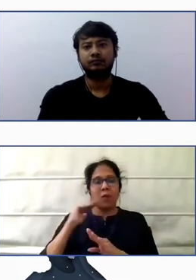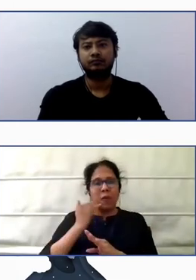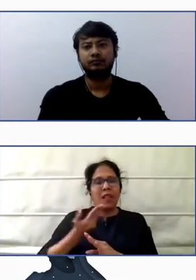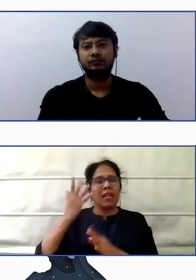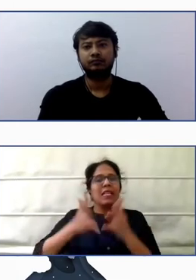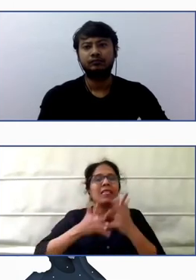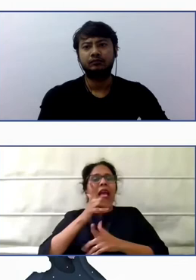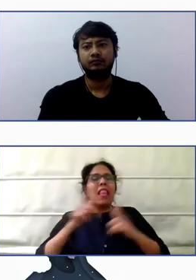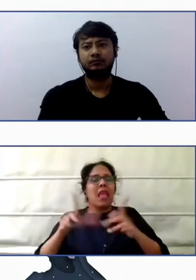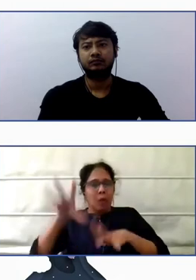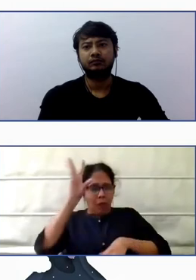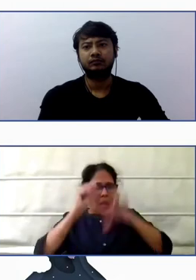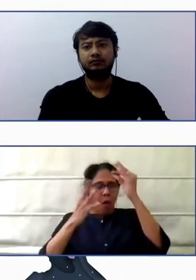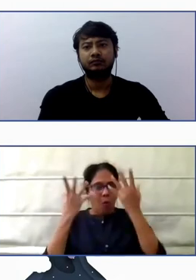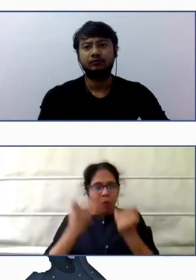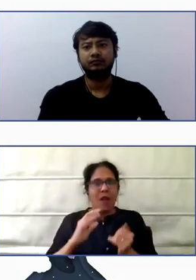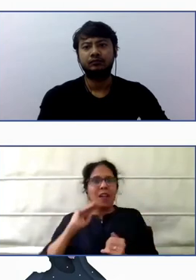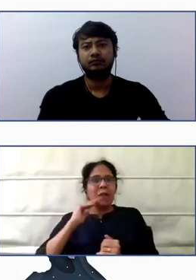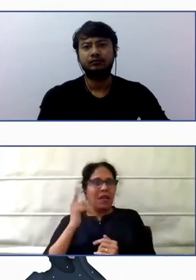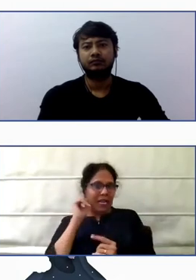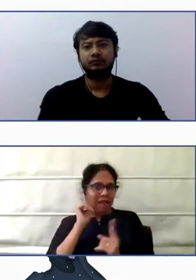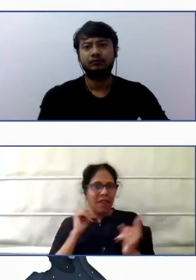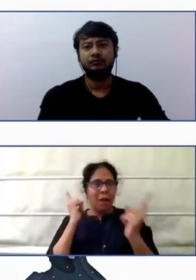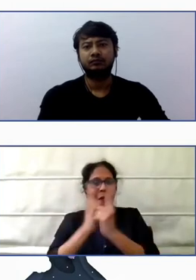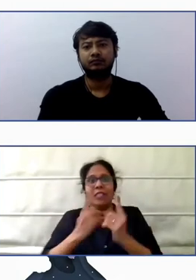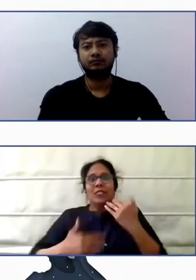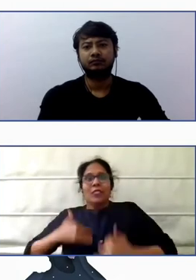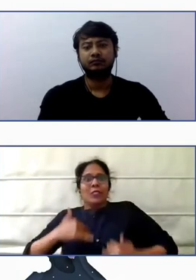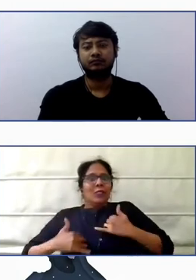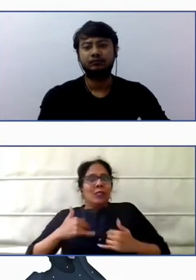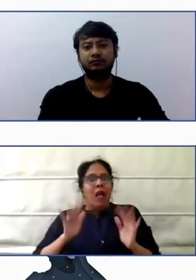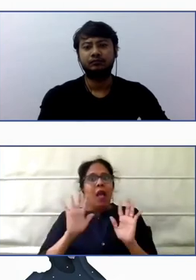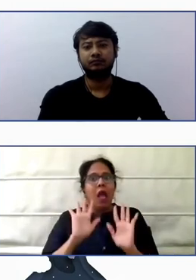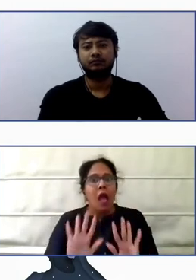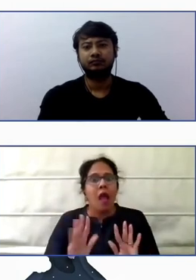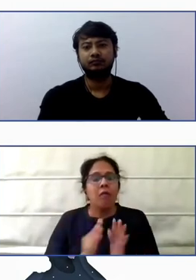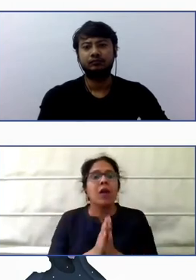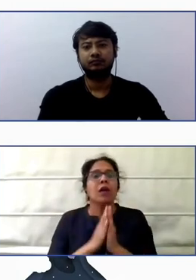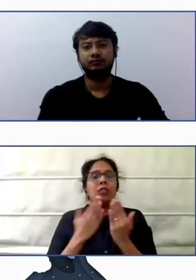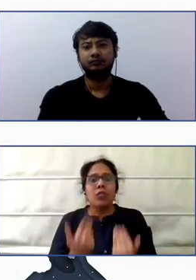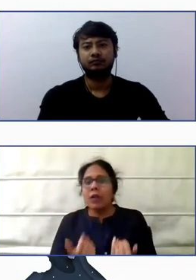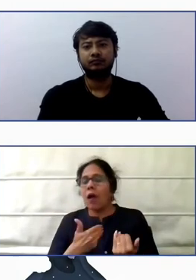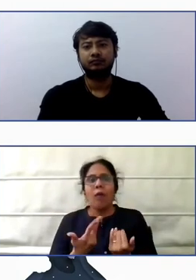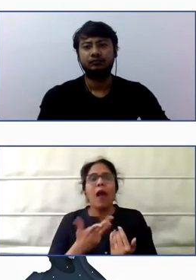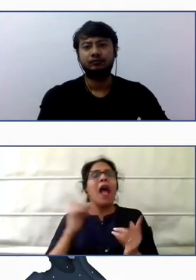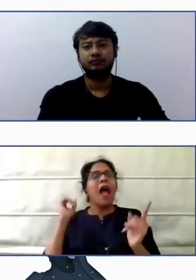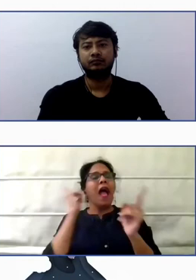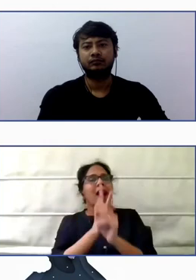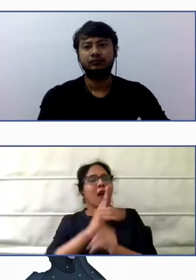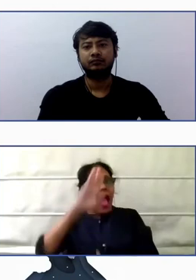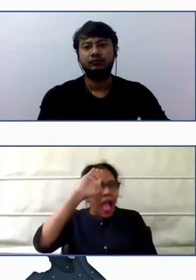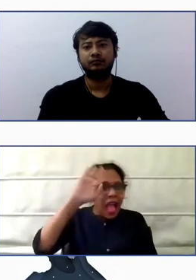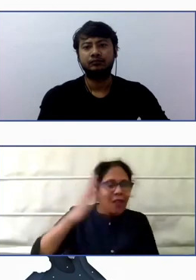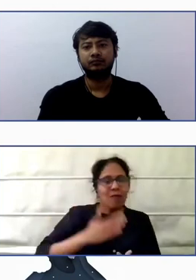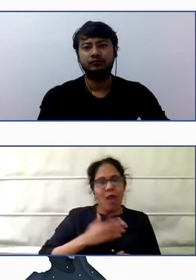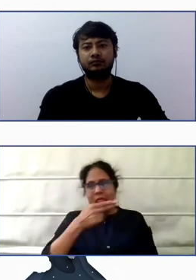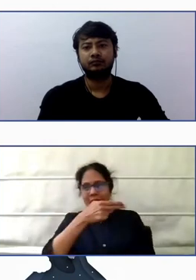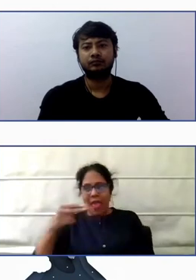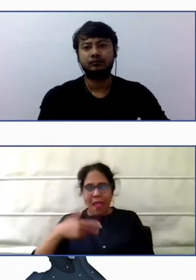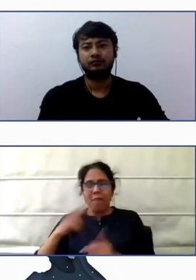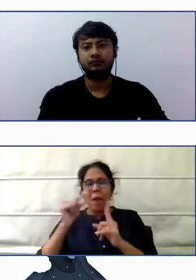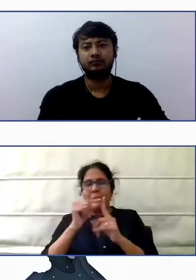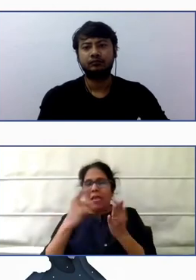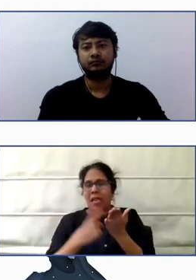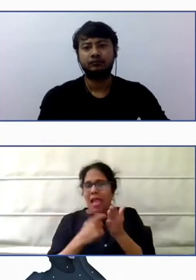and I used to meet any deaf, I used to be fully excited. And, you know, I used to go and say, hey, hi, my name is